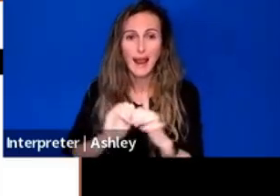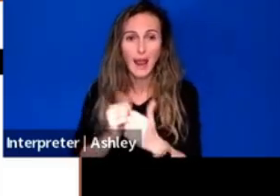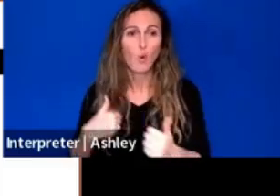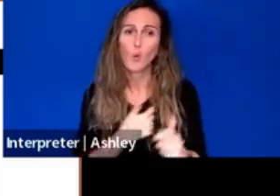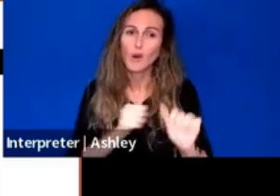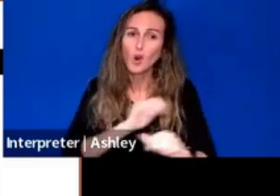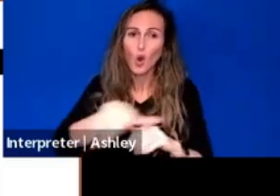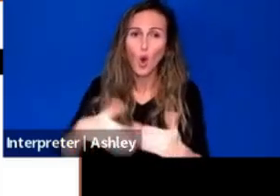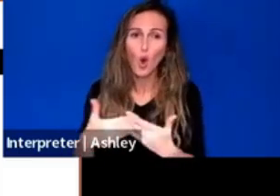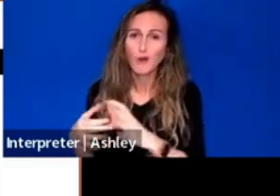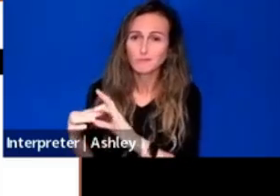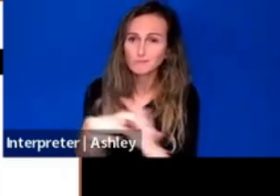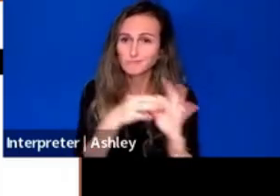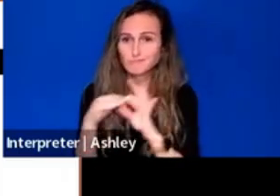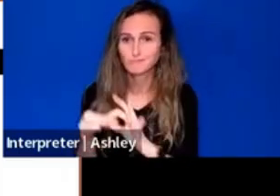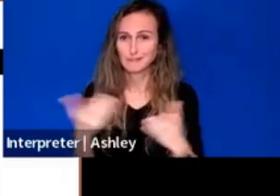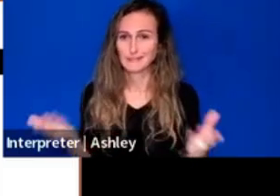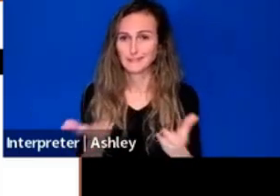here together.